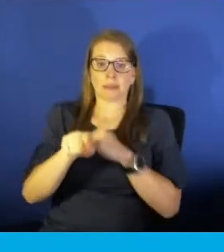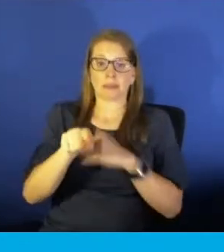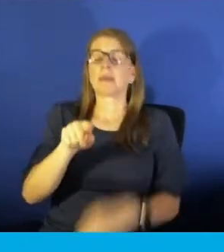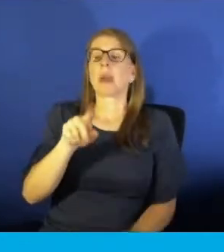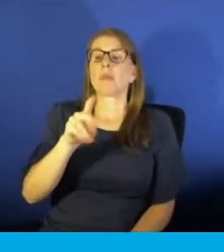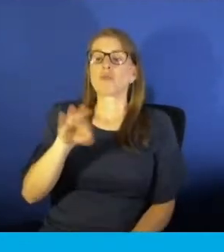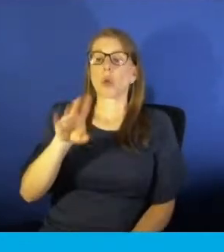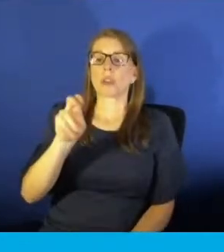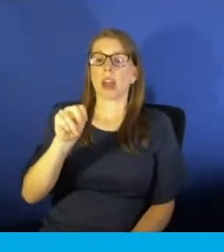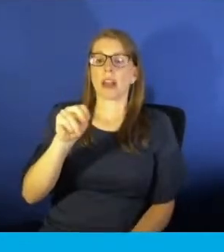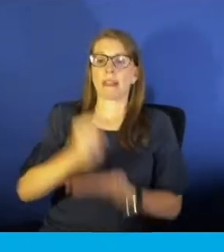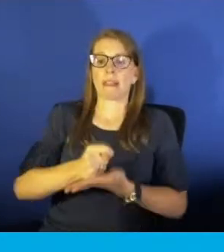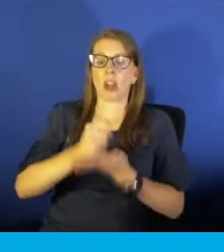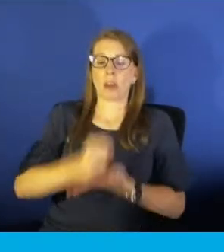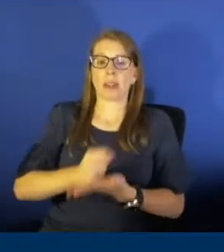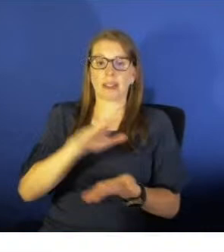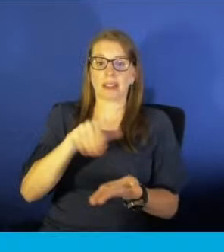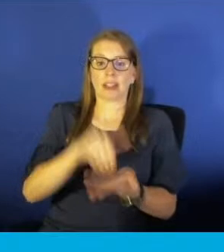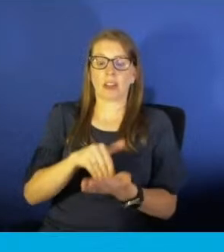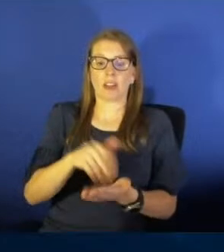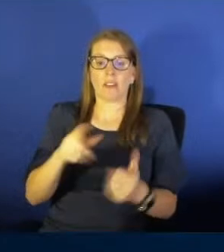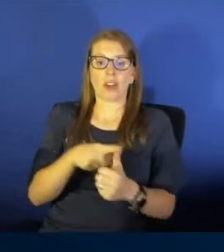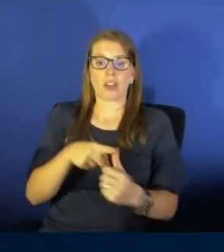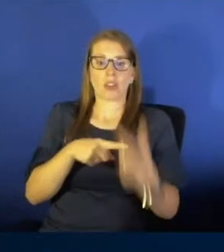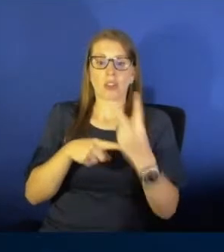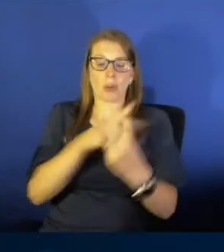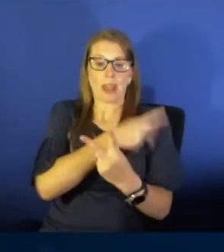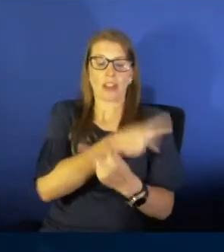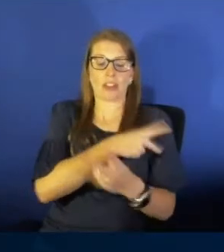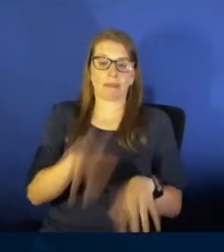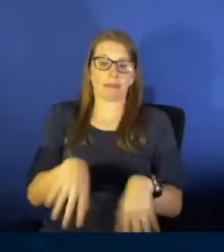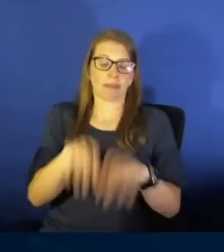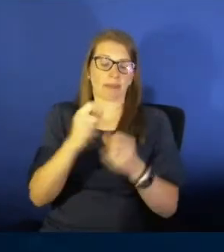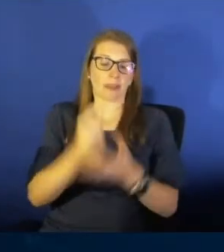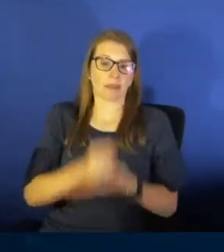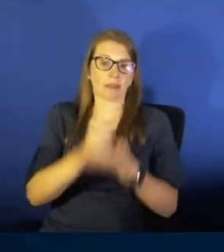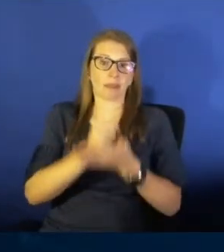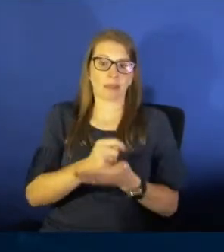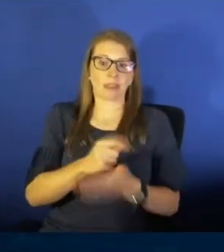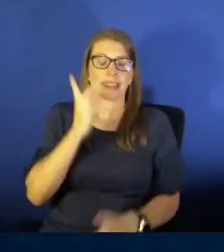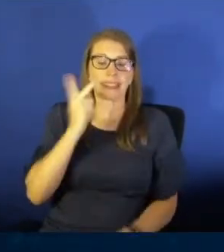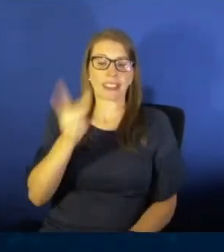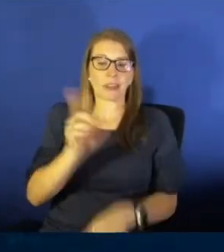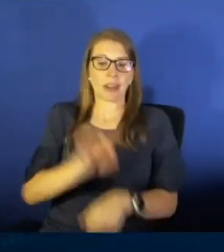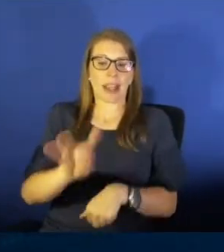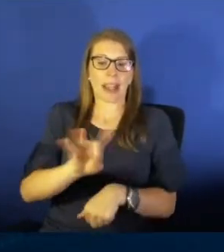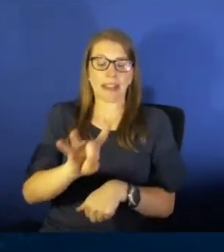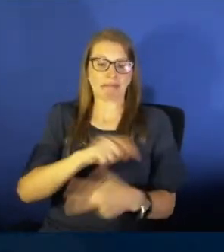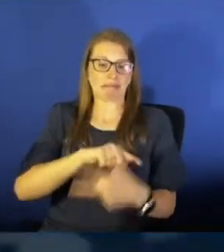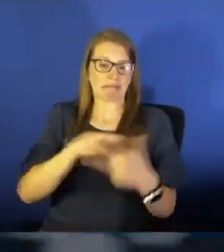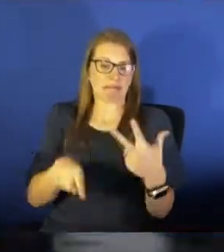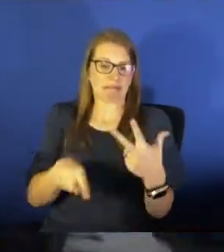first 2 patients begin treatment. See you at 8 on these social media channels.